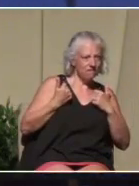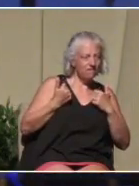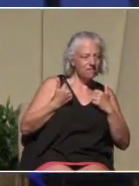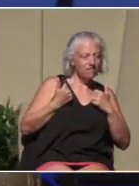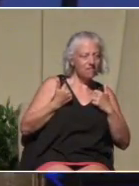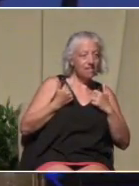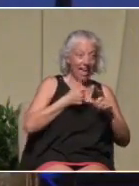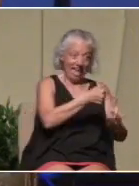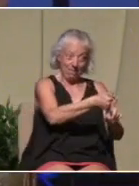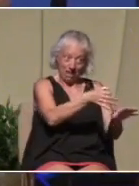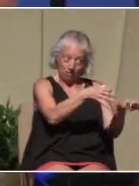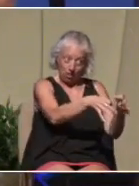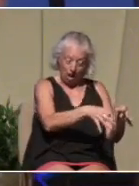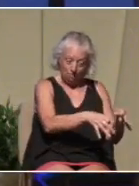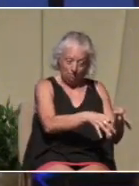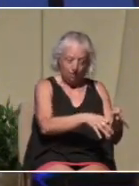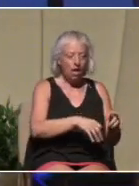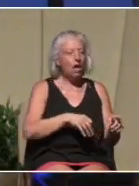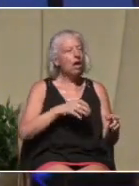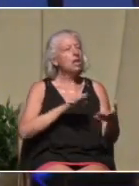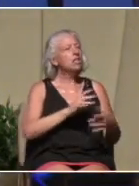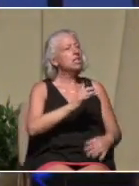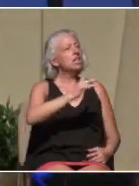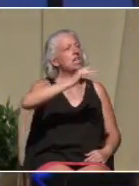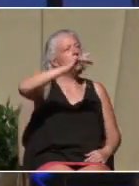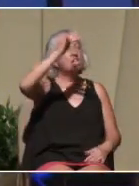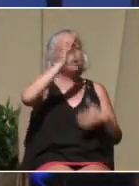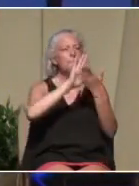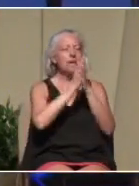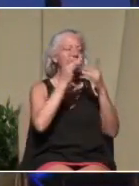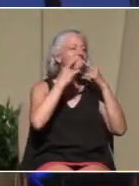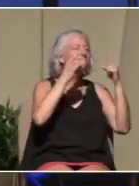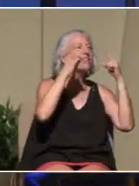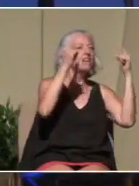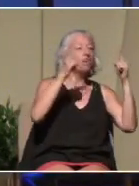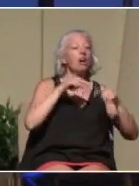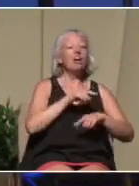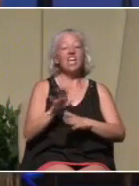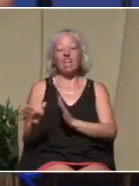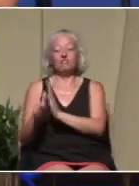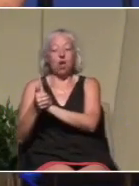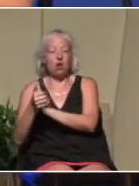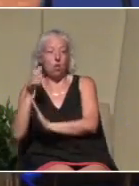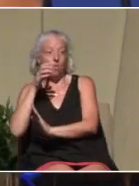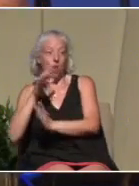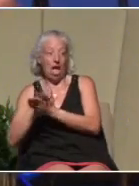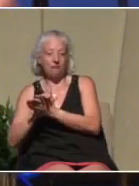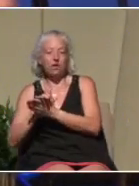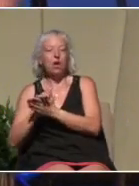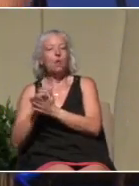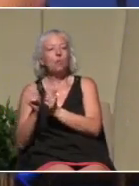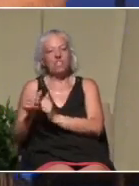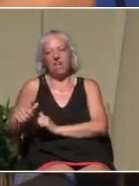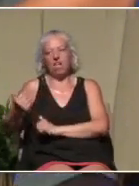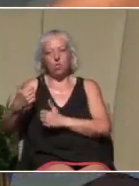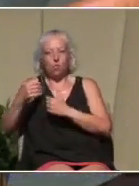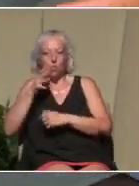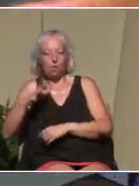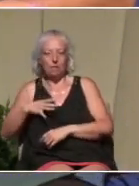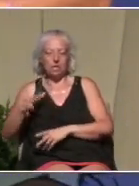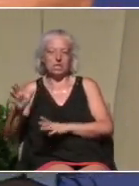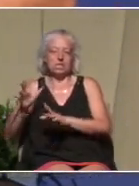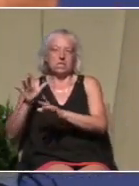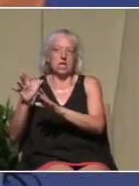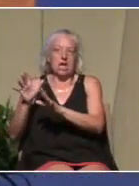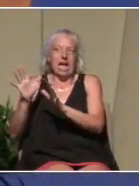one day, after being very successful, he commits adultery on his wife with a younger woman, and he realizes he's messed everything up, and he seeks out an